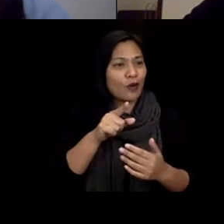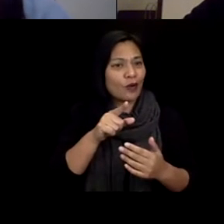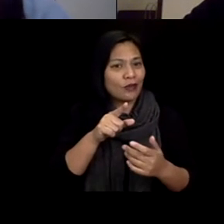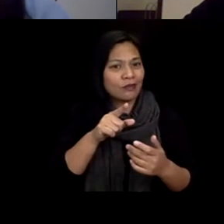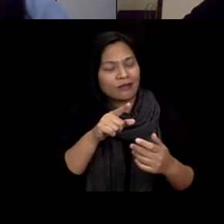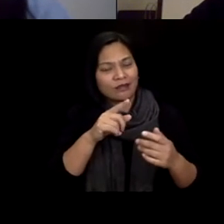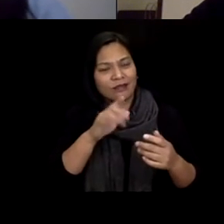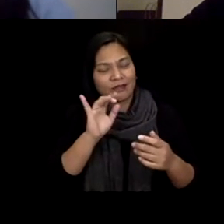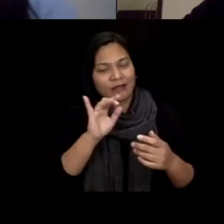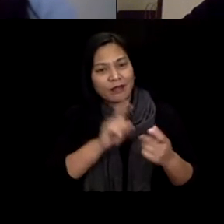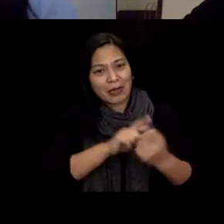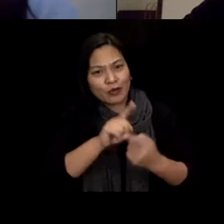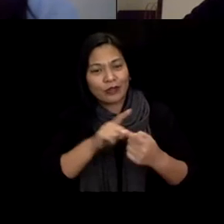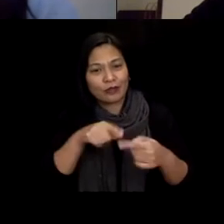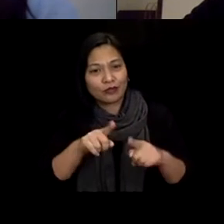question on.